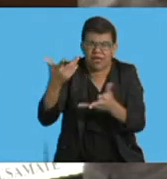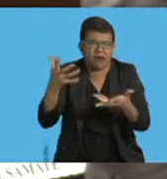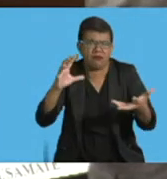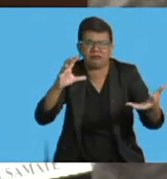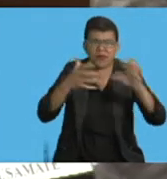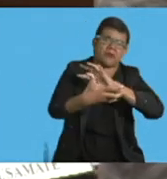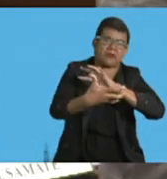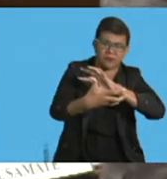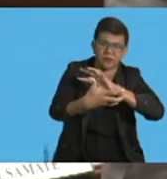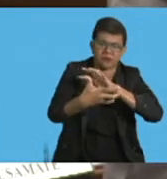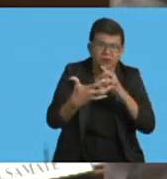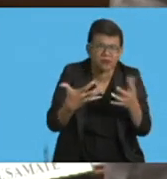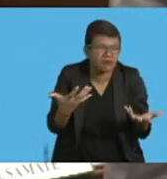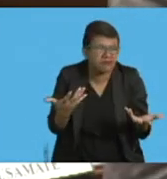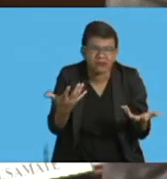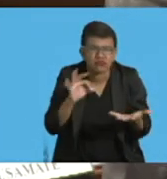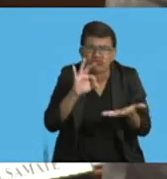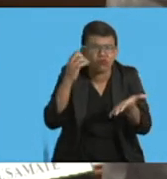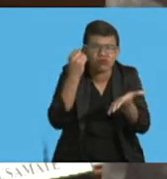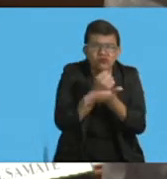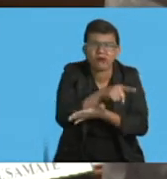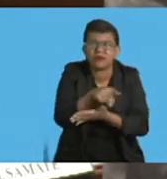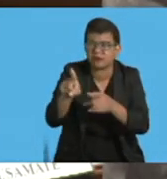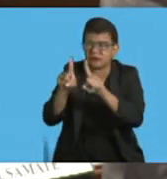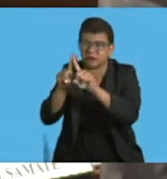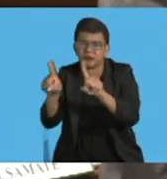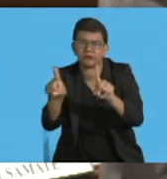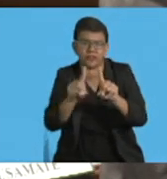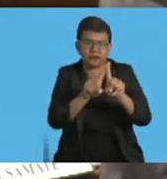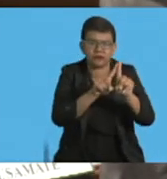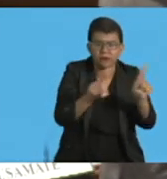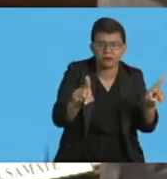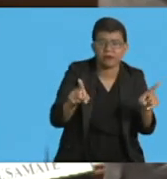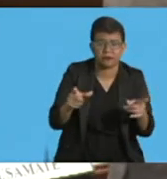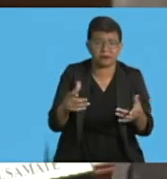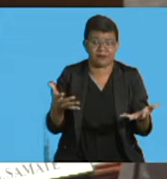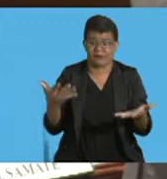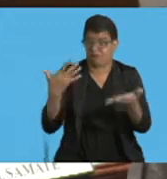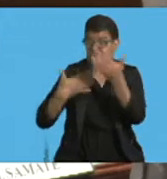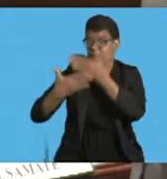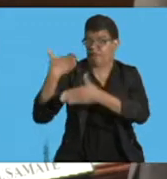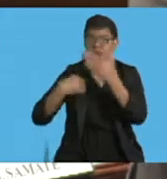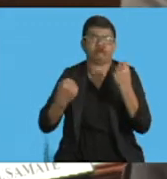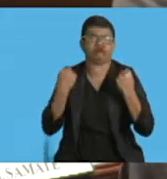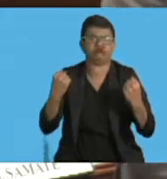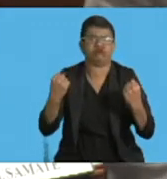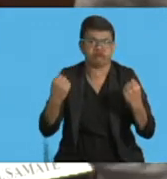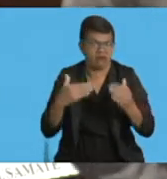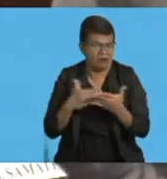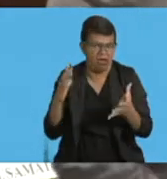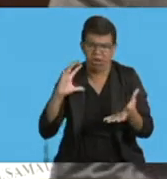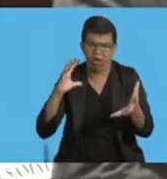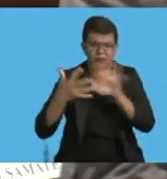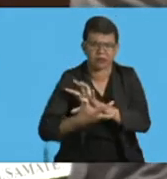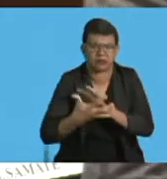number of emerging and advanced economies also, as we've seen, including most of our major trading partners. Just very quickly, Mr. Speaker, sir, because obviously it's a very extensive subject,